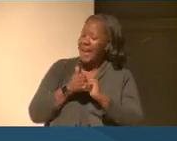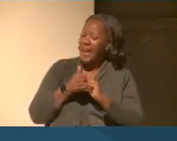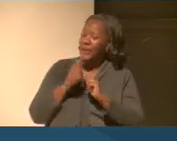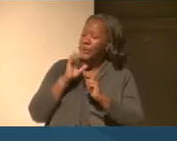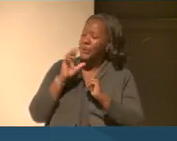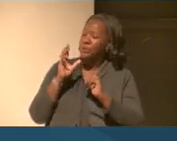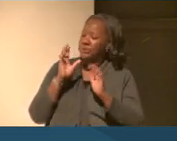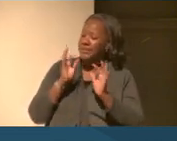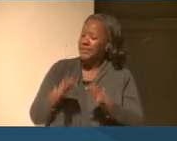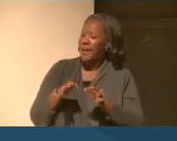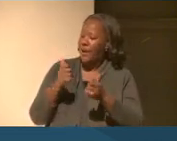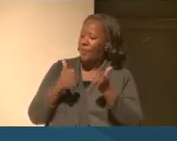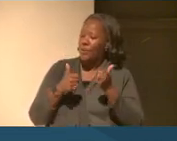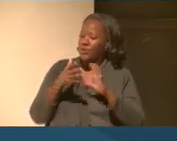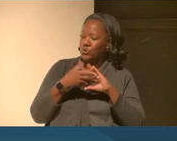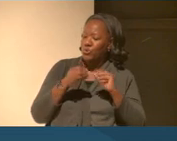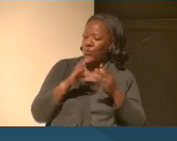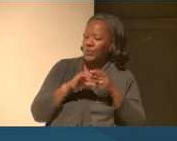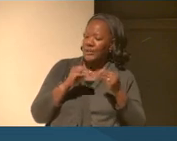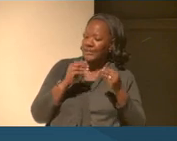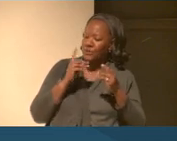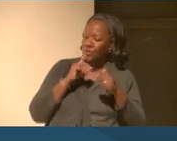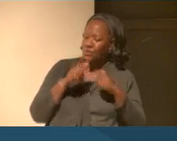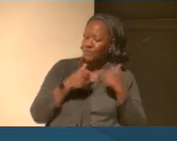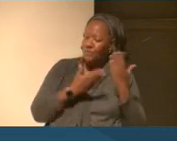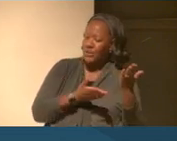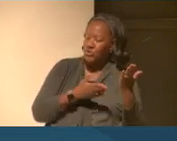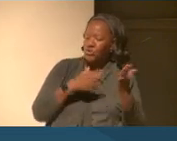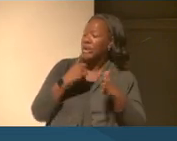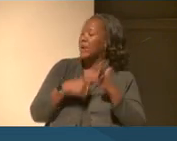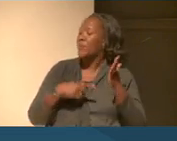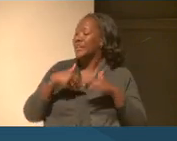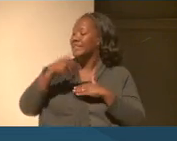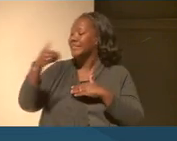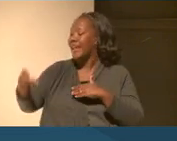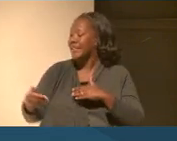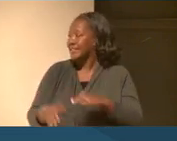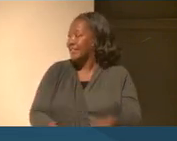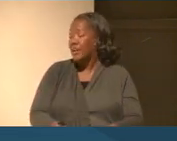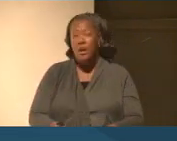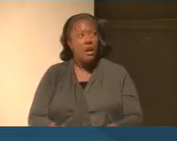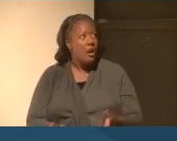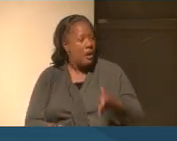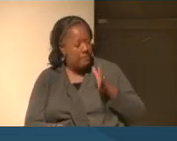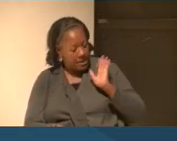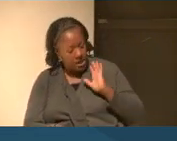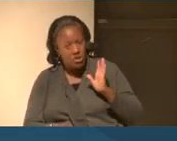stories to feature and what's next? Oh my gosh, so long.